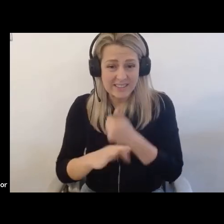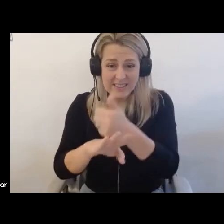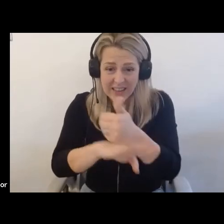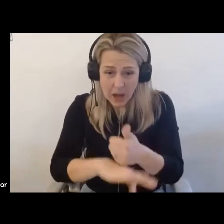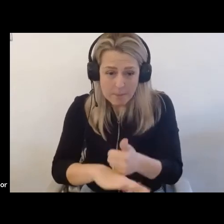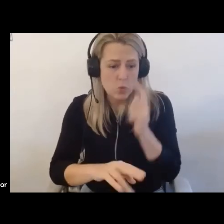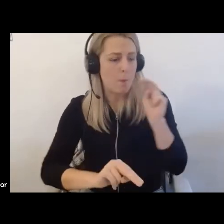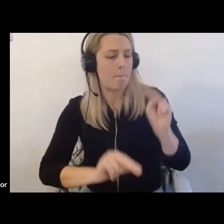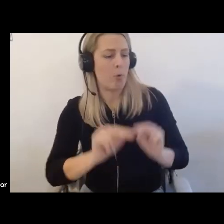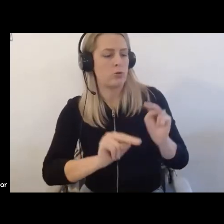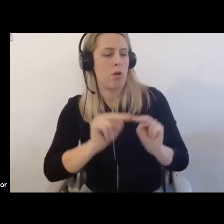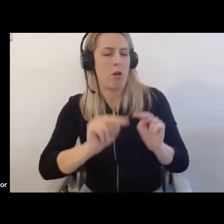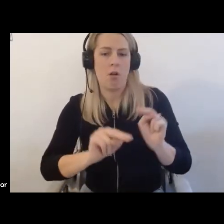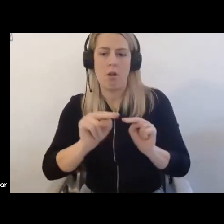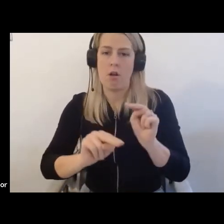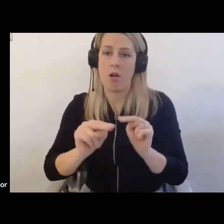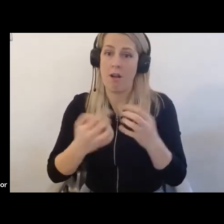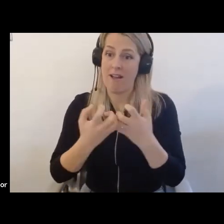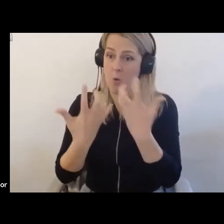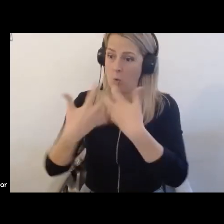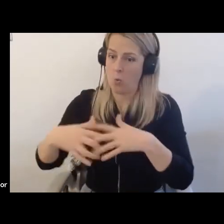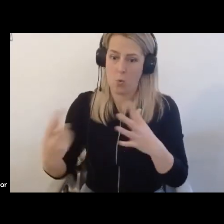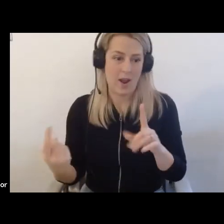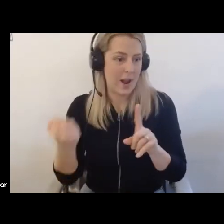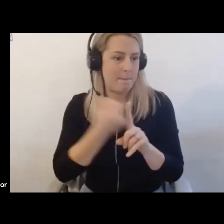impact on learning experiences.